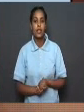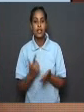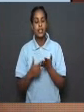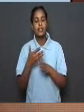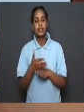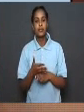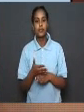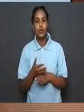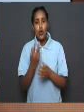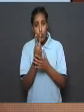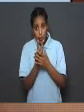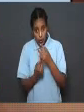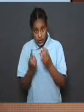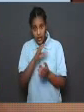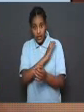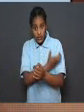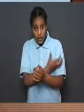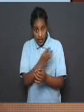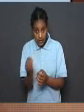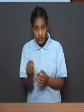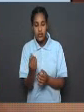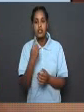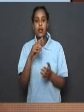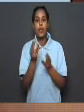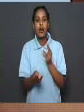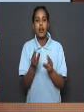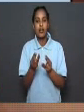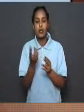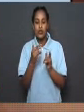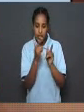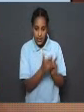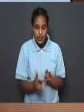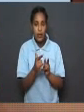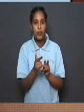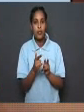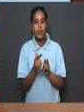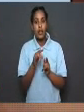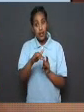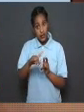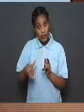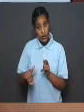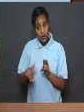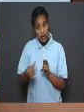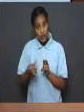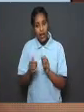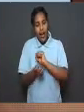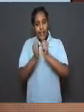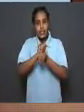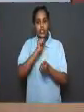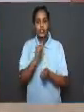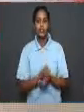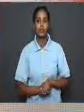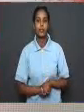Thus, both the energy and the mass of the system remain unchanged.